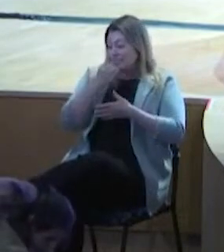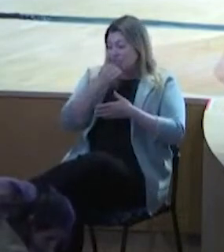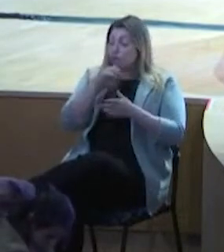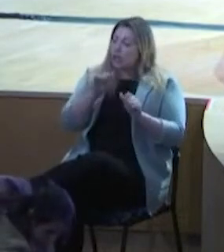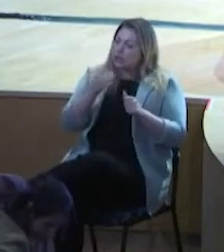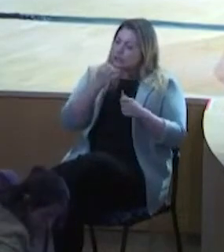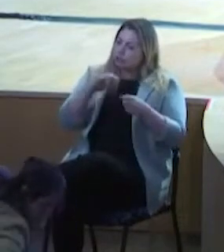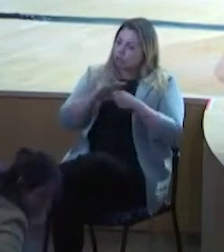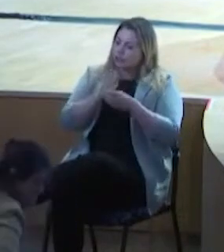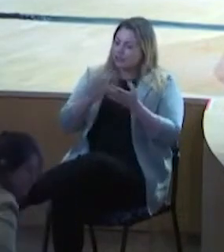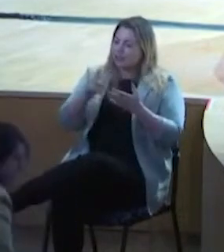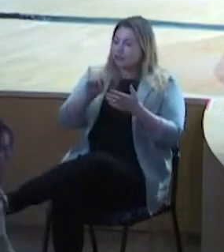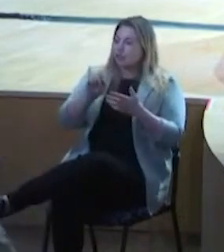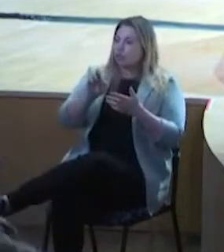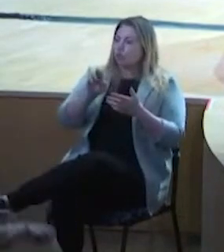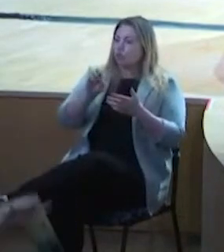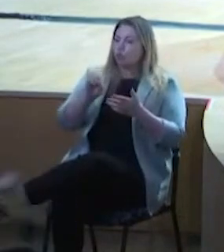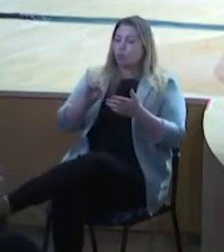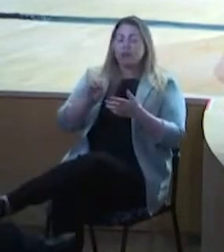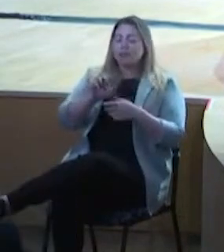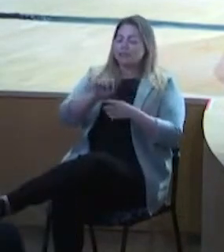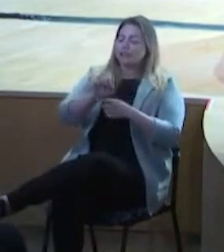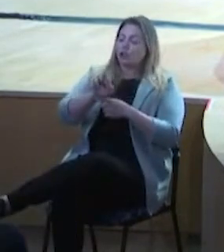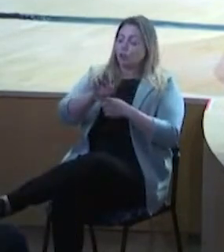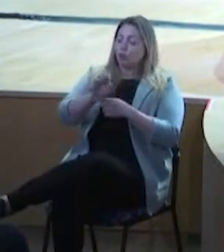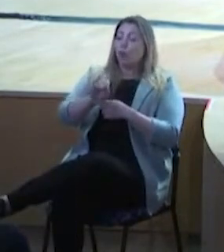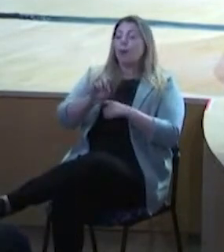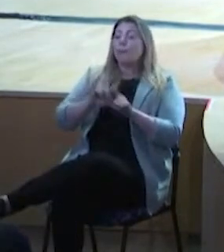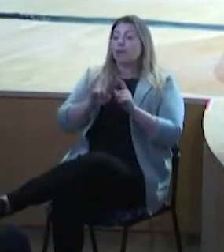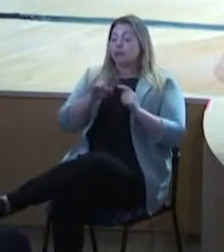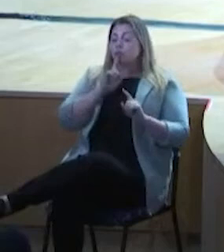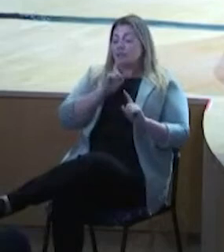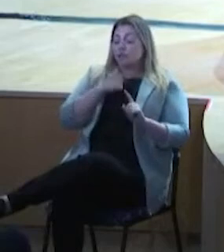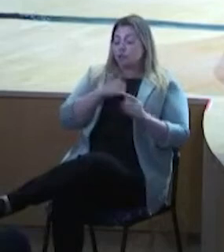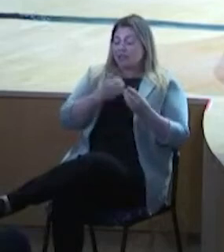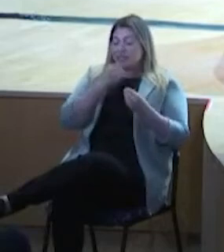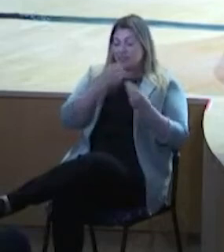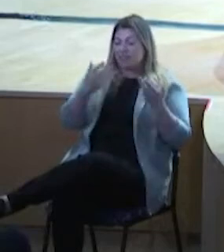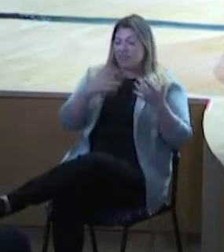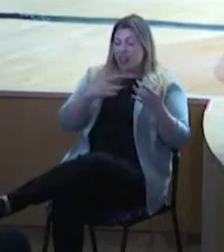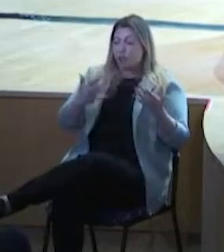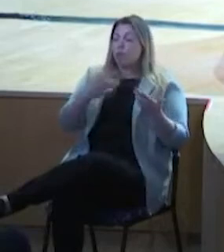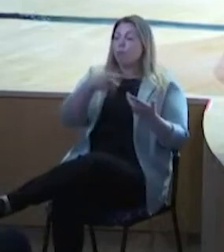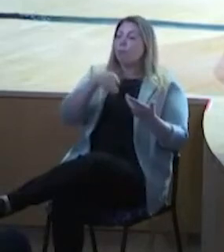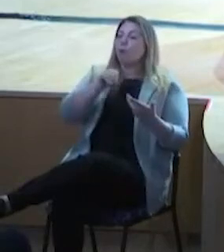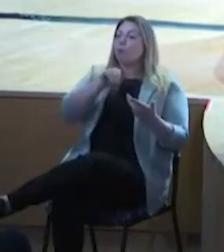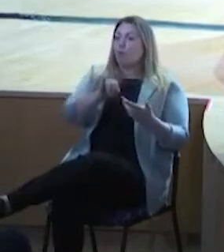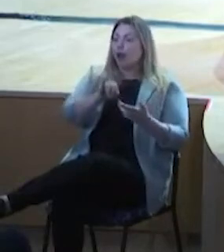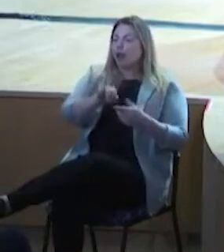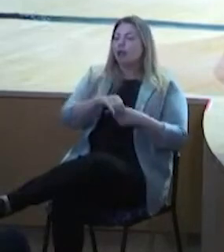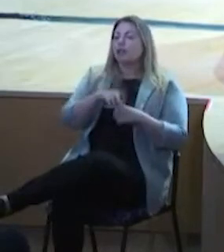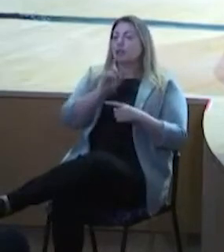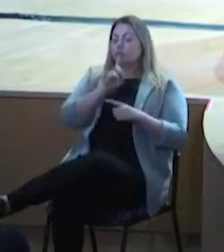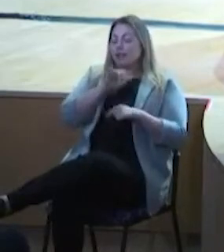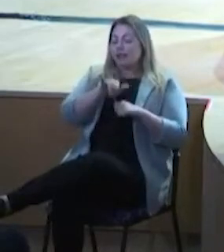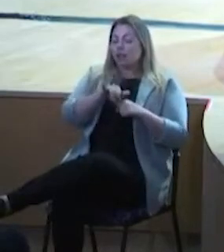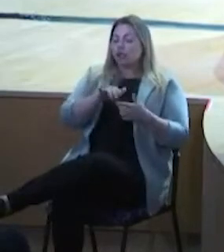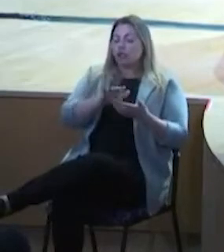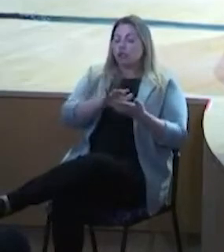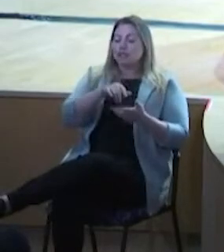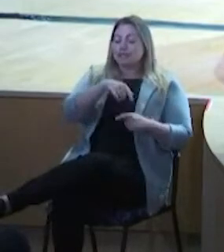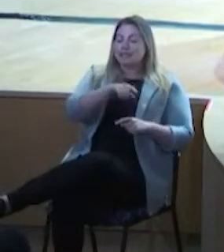entire thing, but the one staple food of our people is poi. And poi is made of basically cooked taro mashed up with